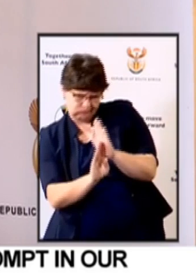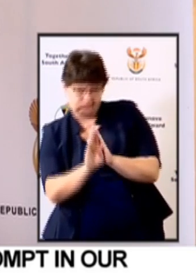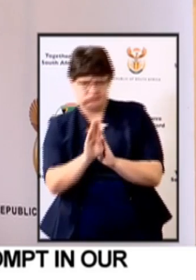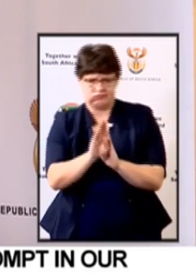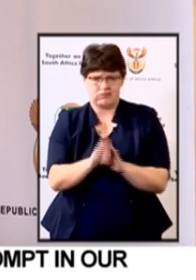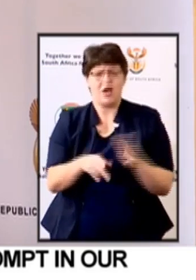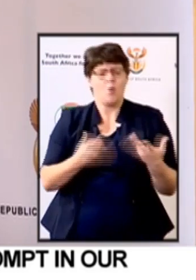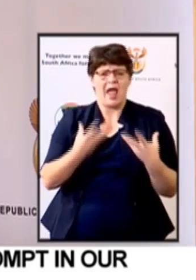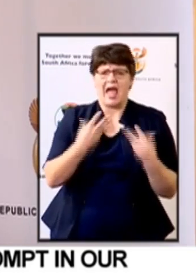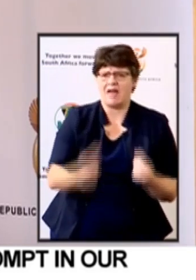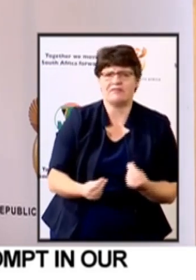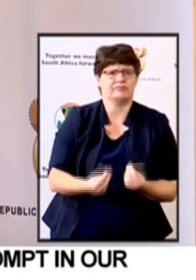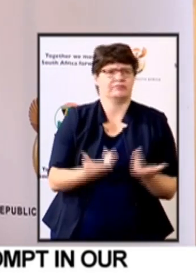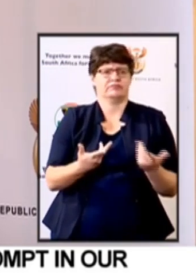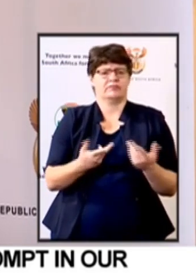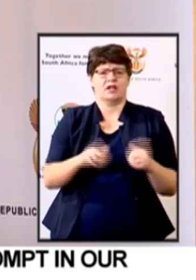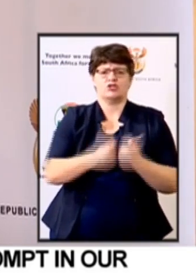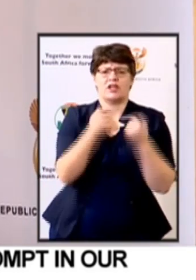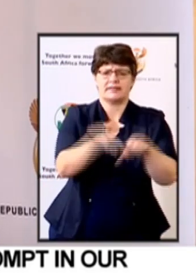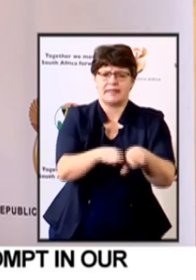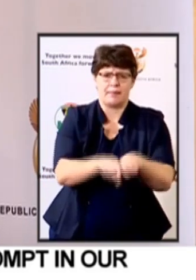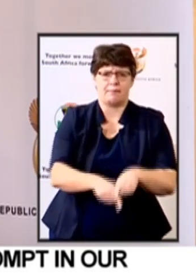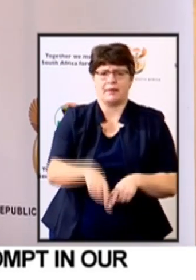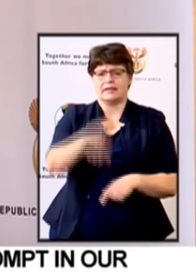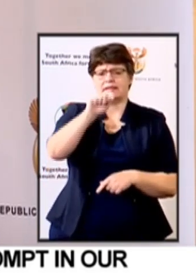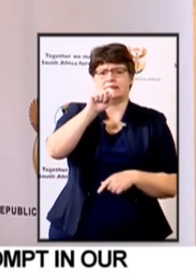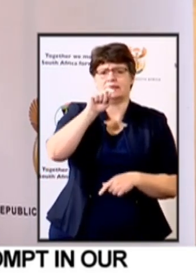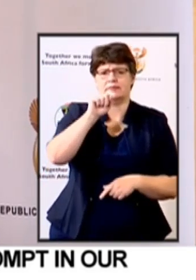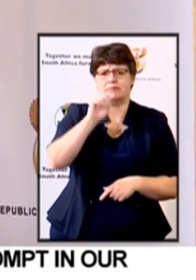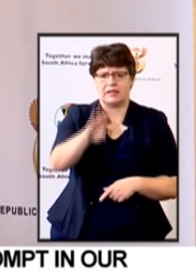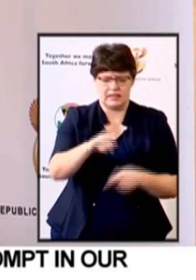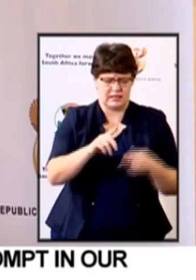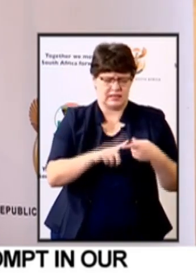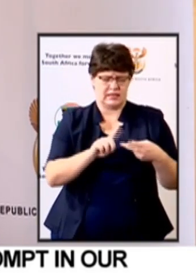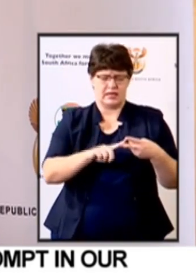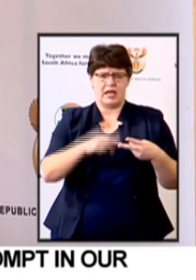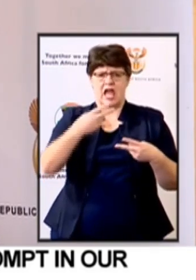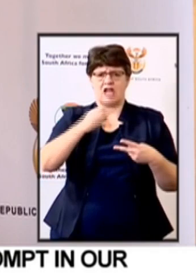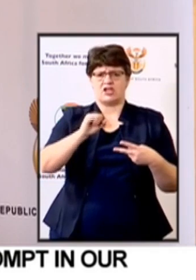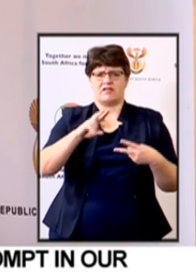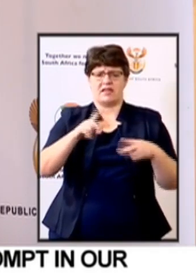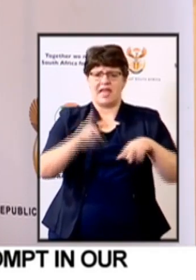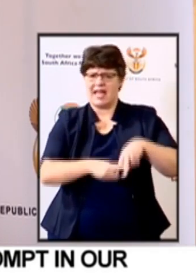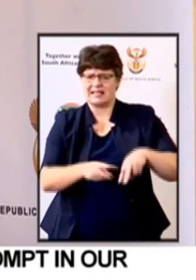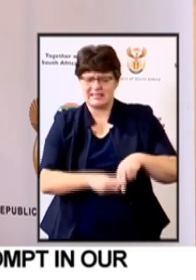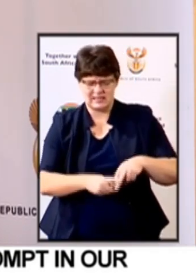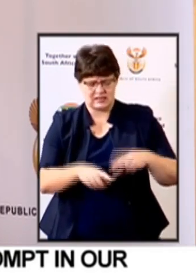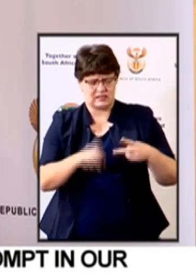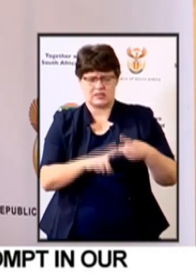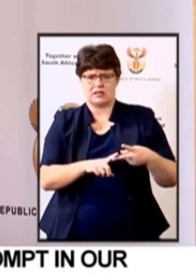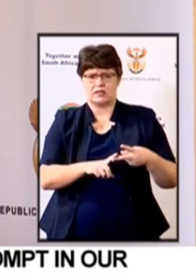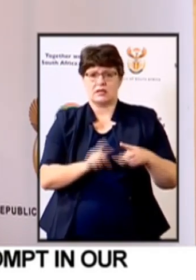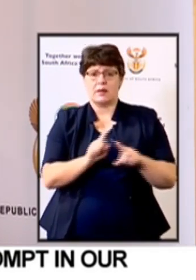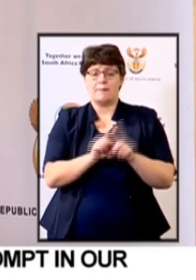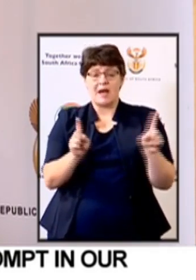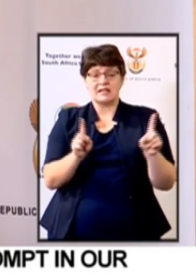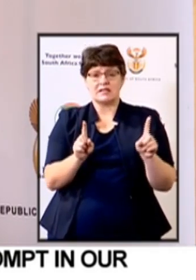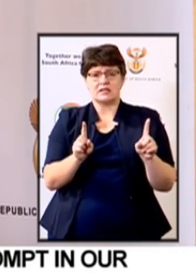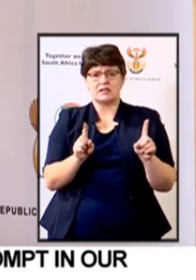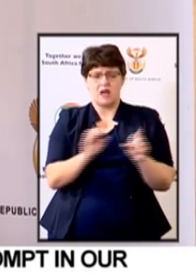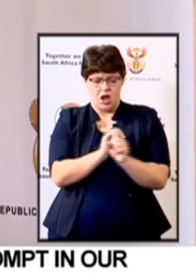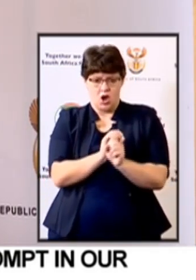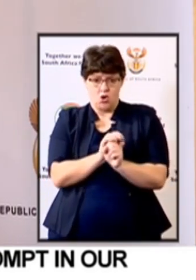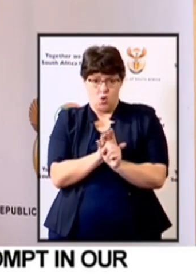including TB and HIV and AIDS. But so far, the COVID-19 seems to be